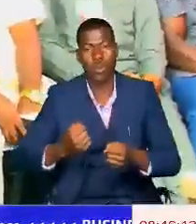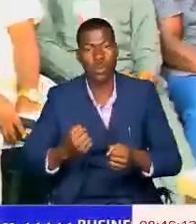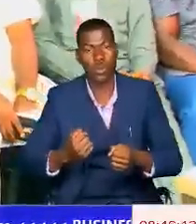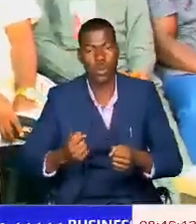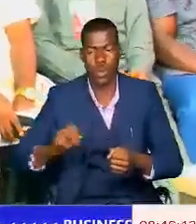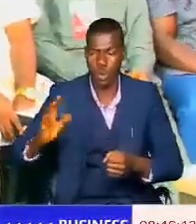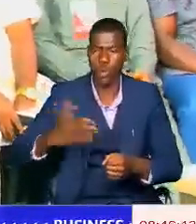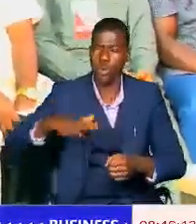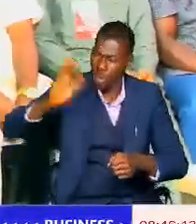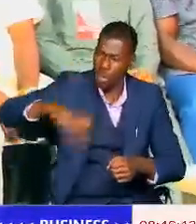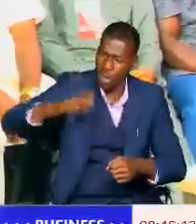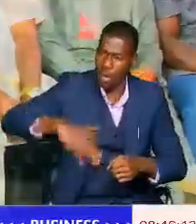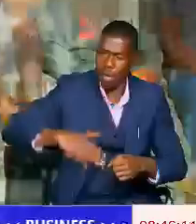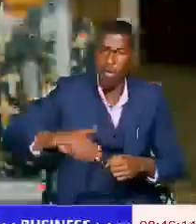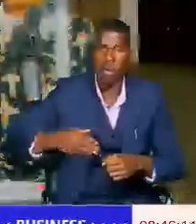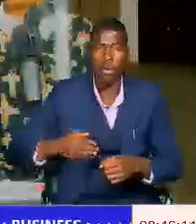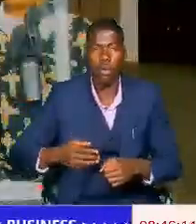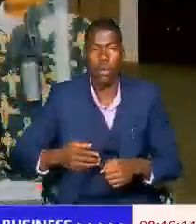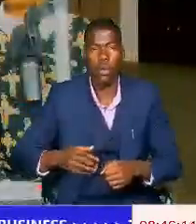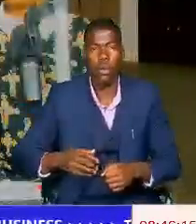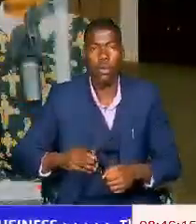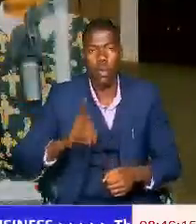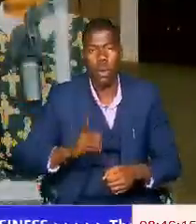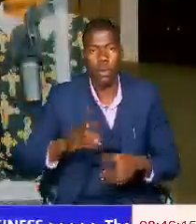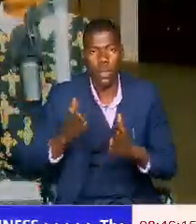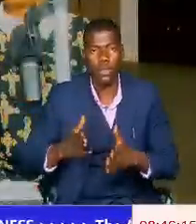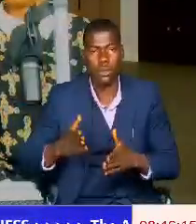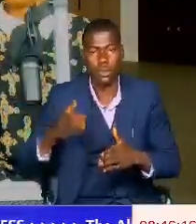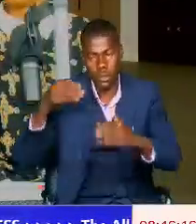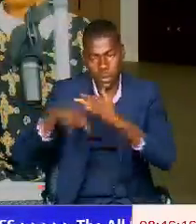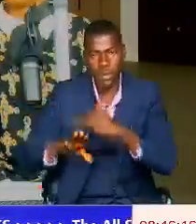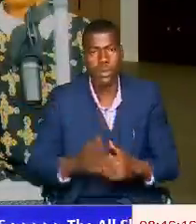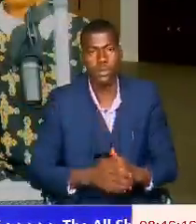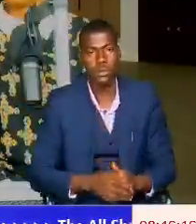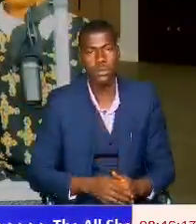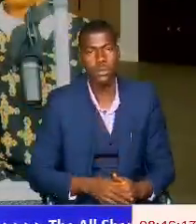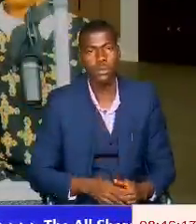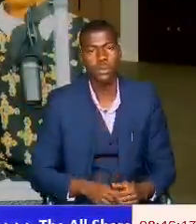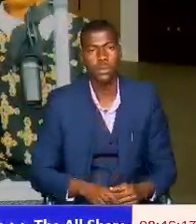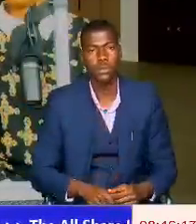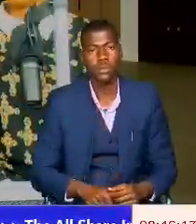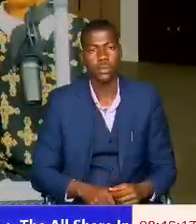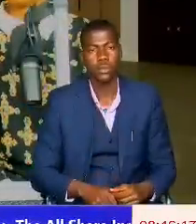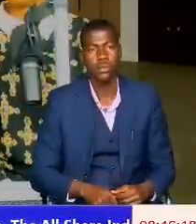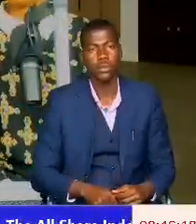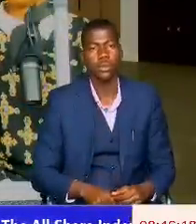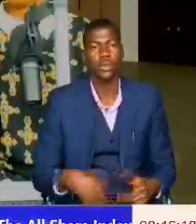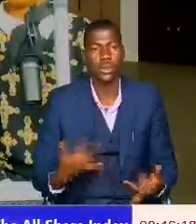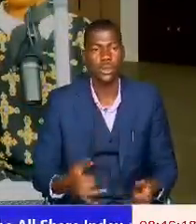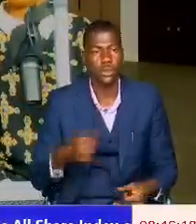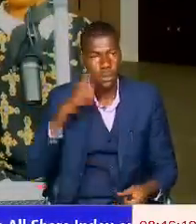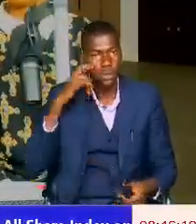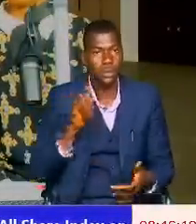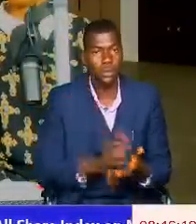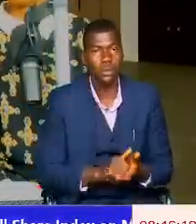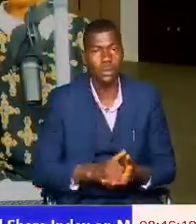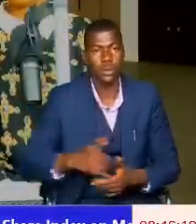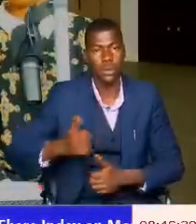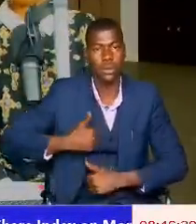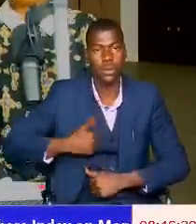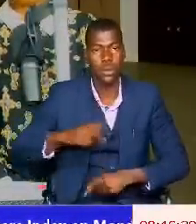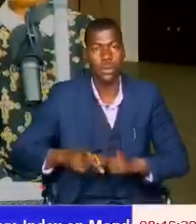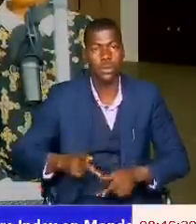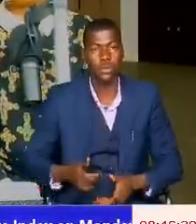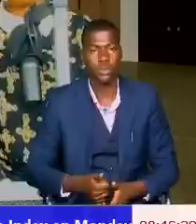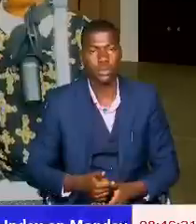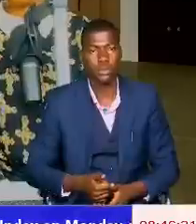beg, they go, one go enter one bus, or taxi, or golf, yeah, then they pass. These soldiers and police, they stay for